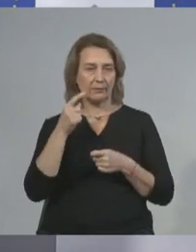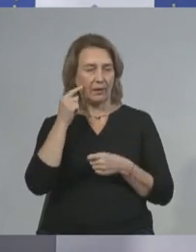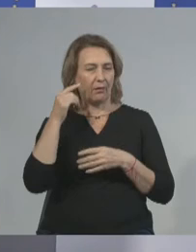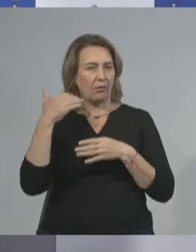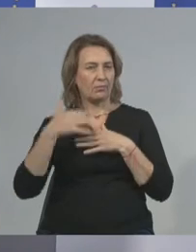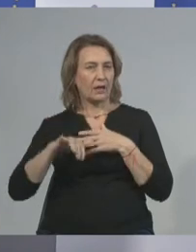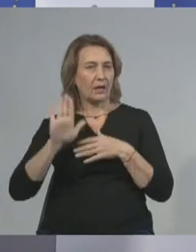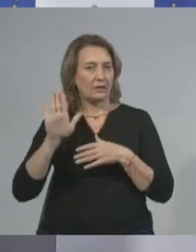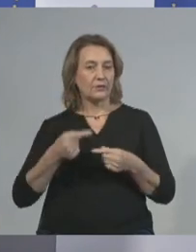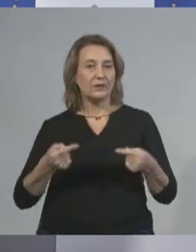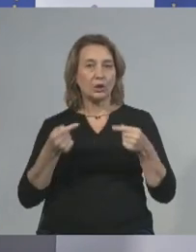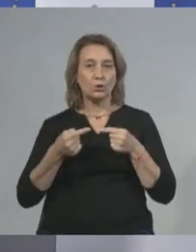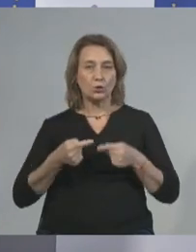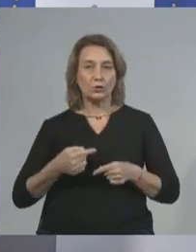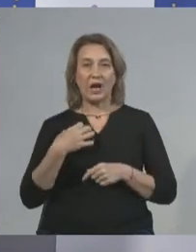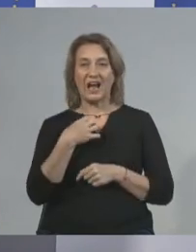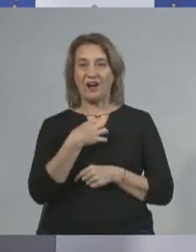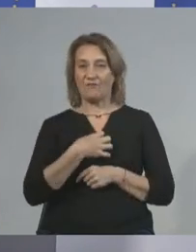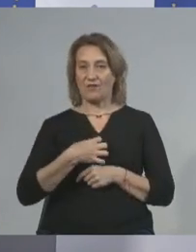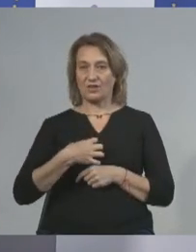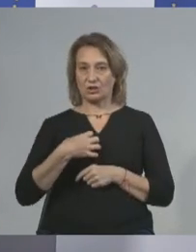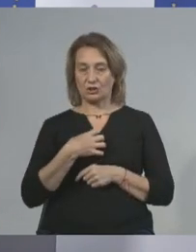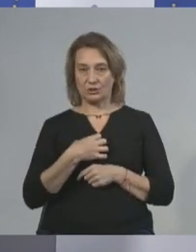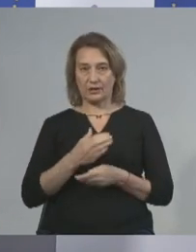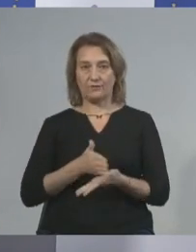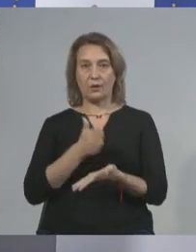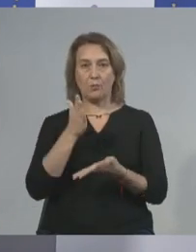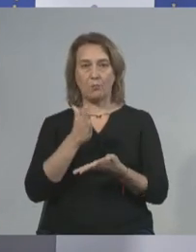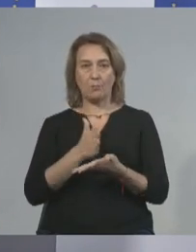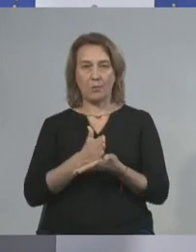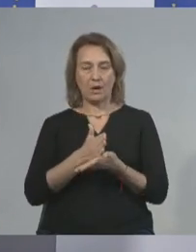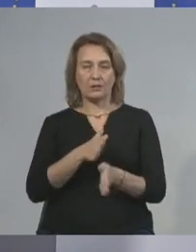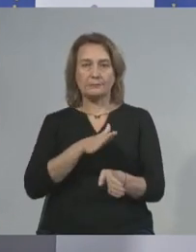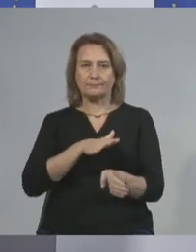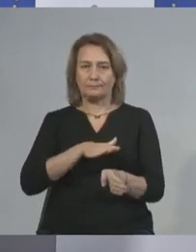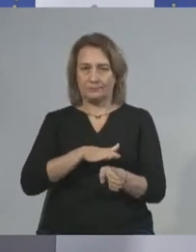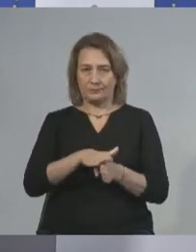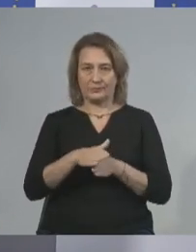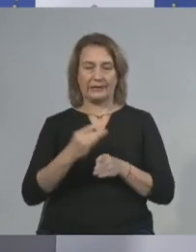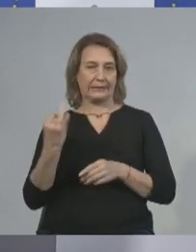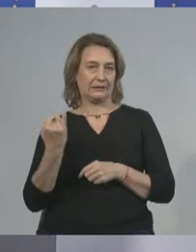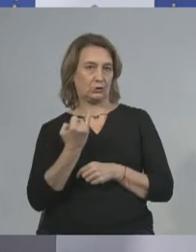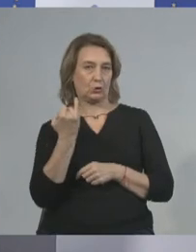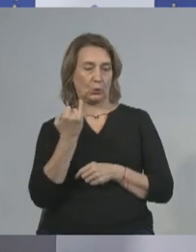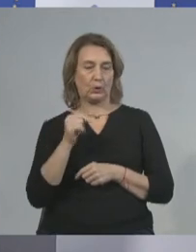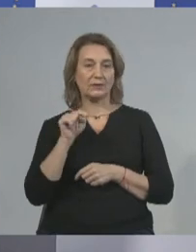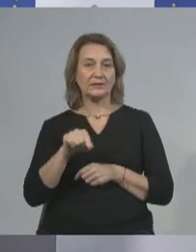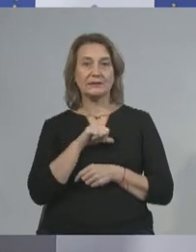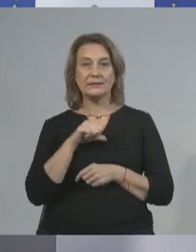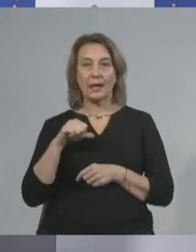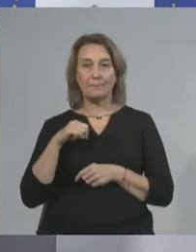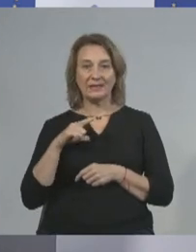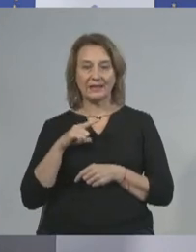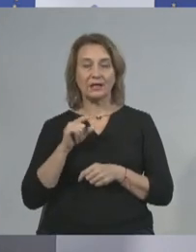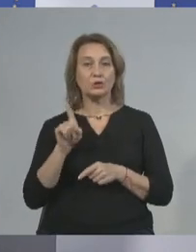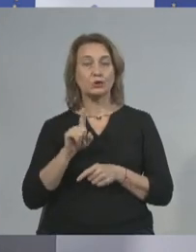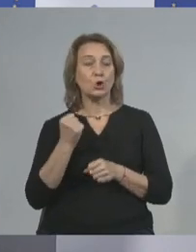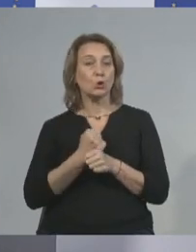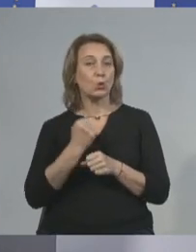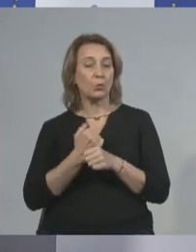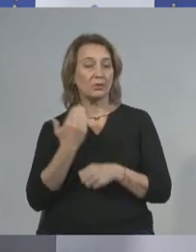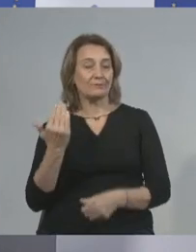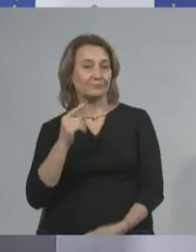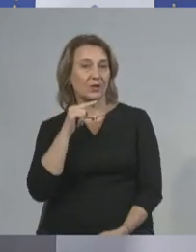you shall not go into detail so the most important is to have a comprehensive story and this is